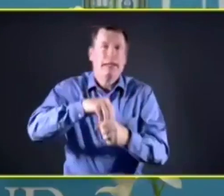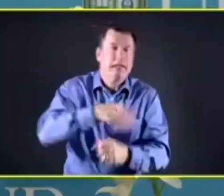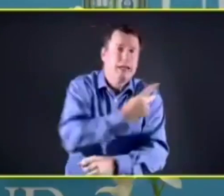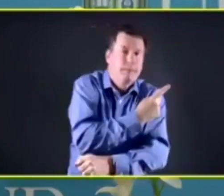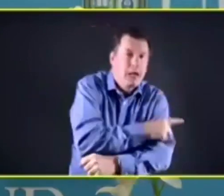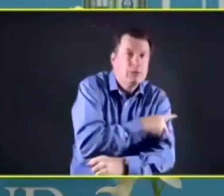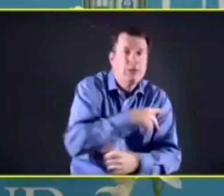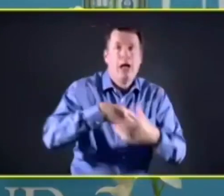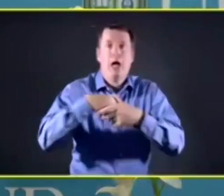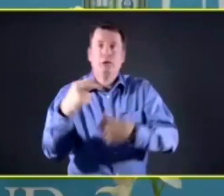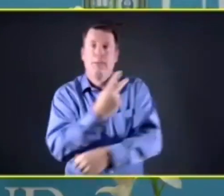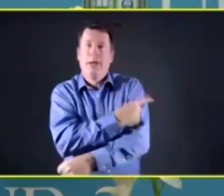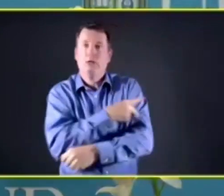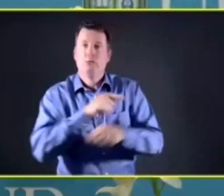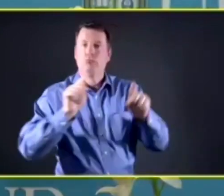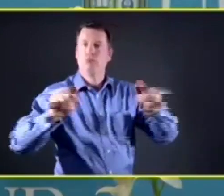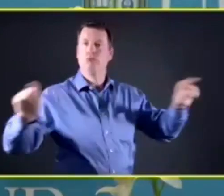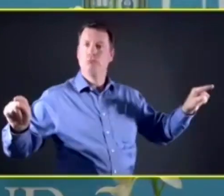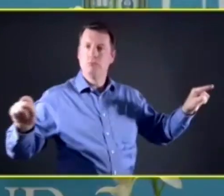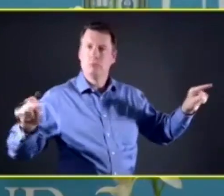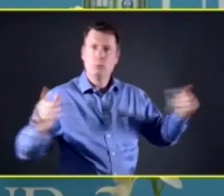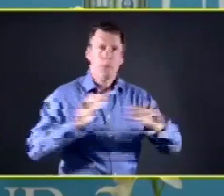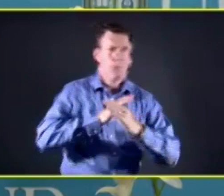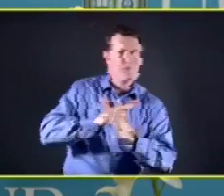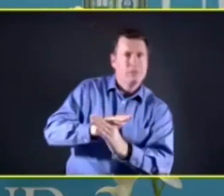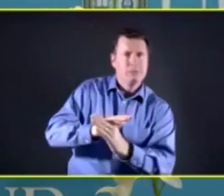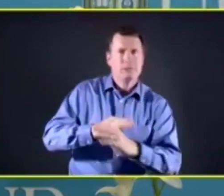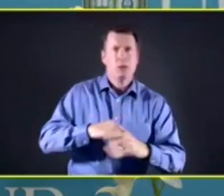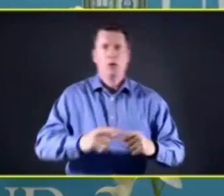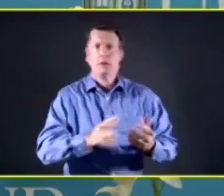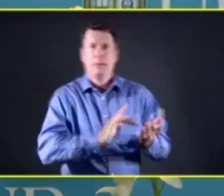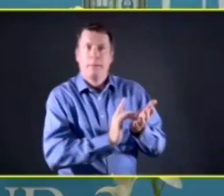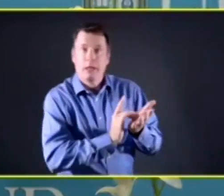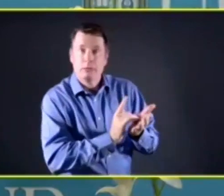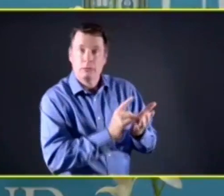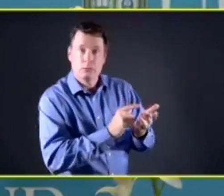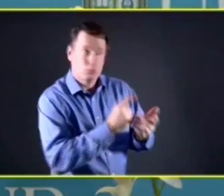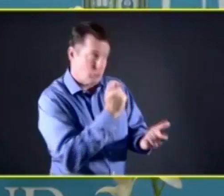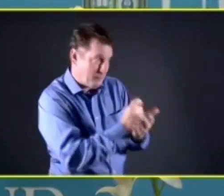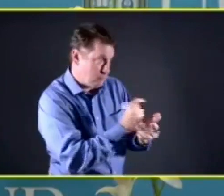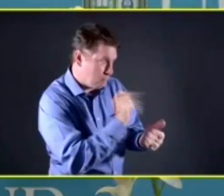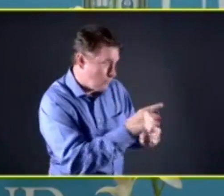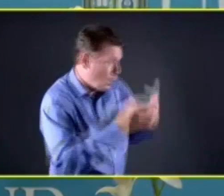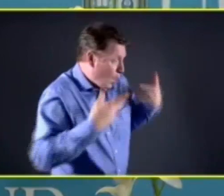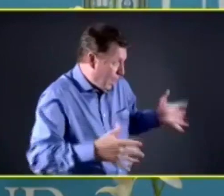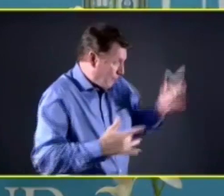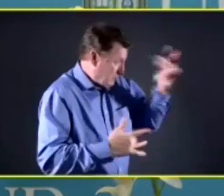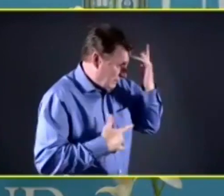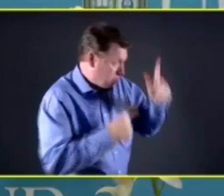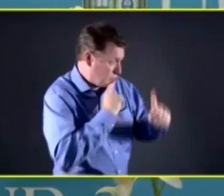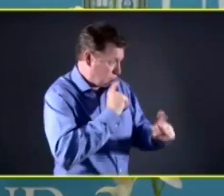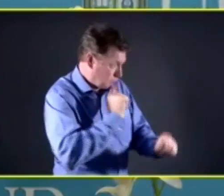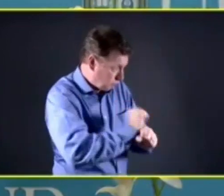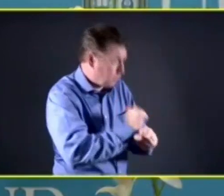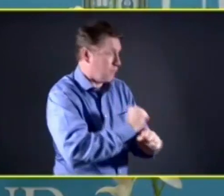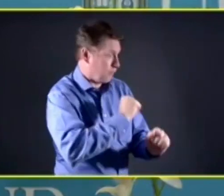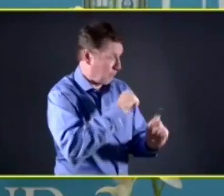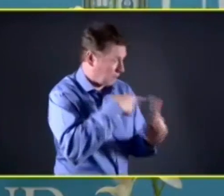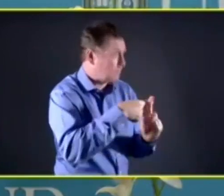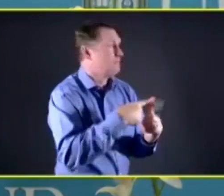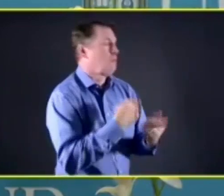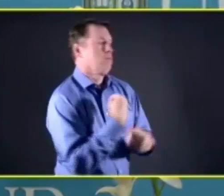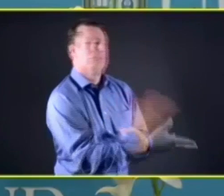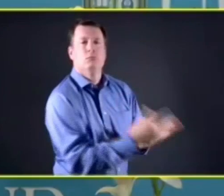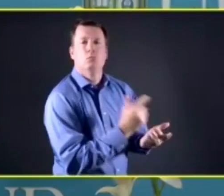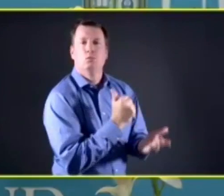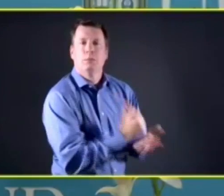prevention and treatment. So yeah, there's a lot going on, but still the HIV work goes on as well too. So right now, we're probably